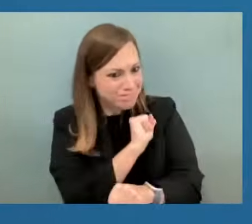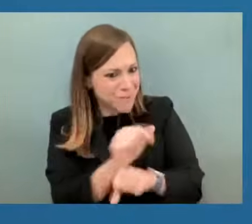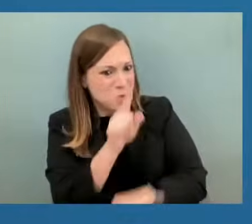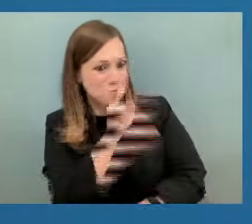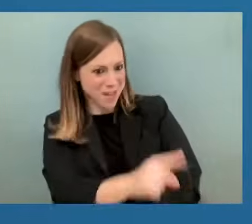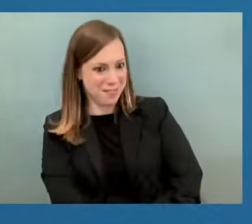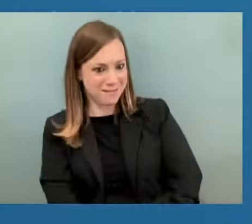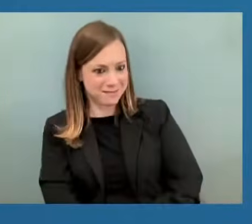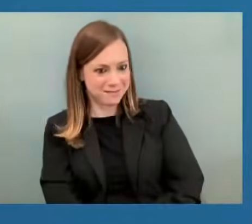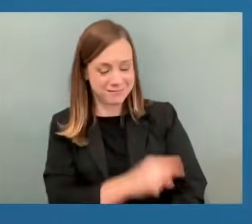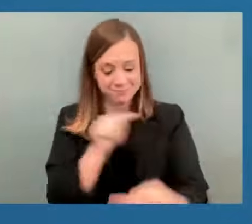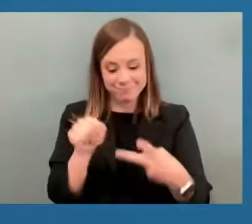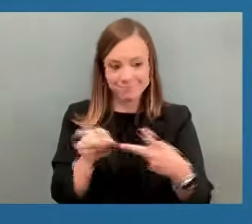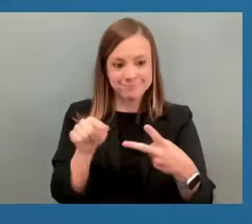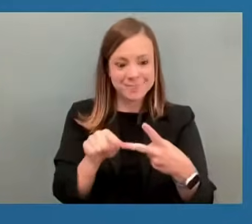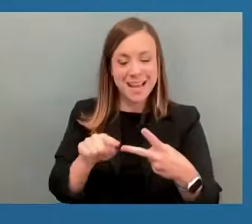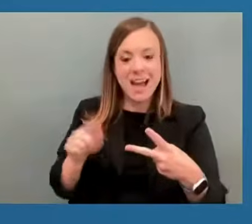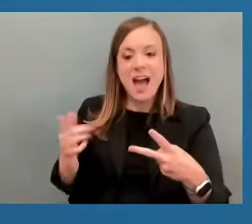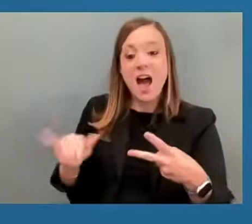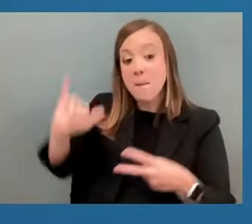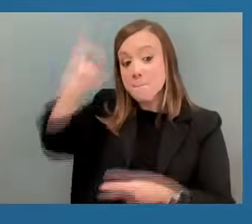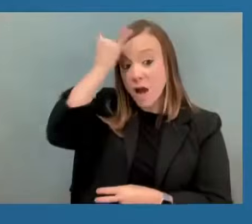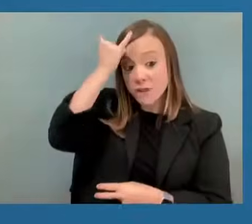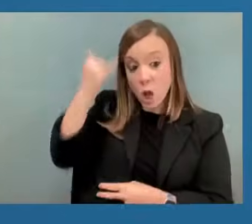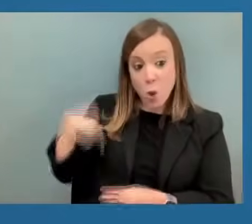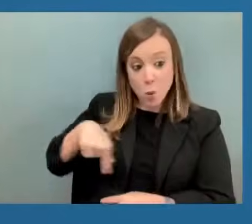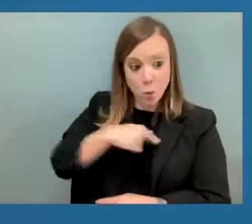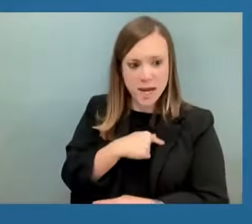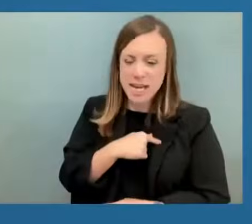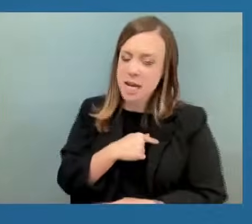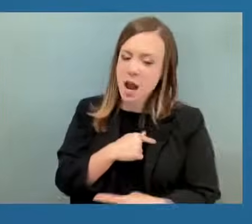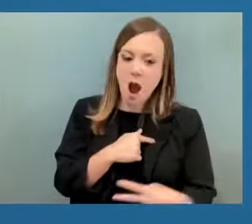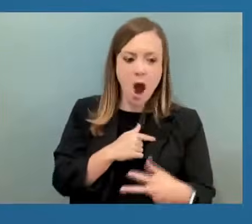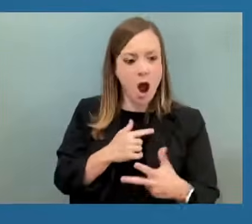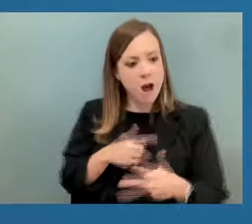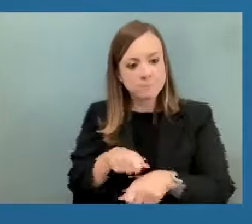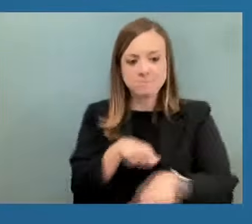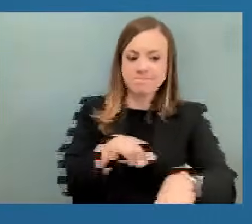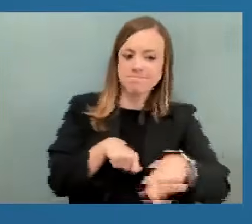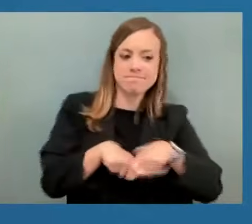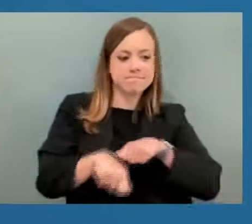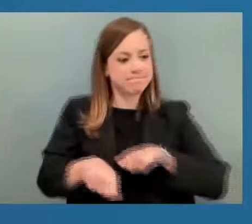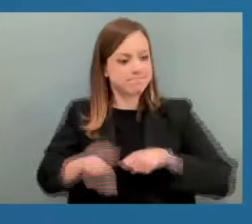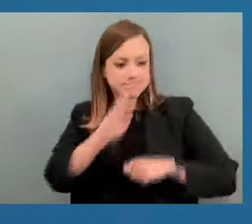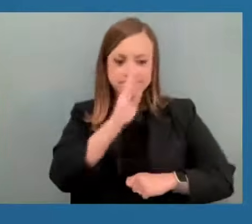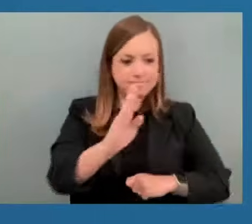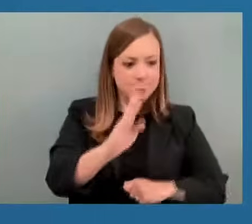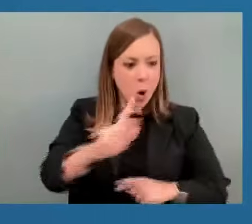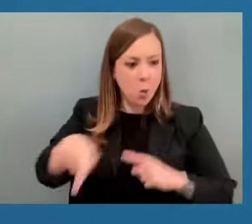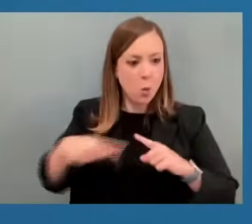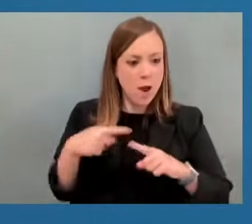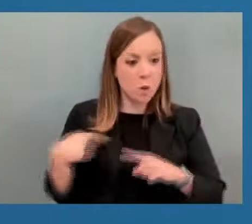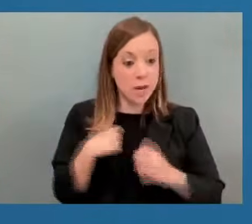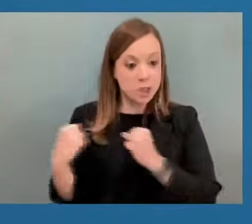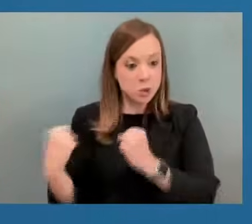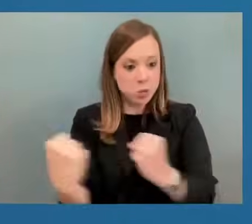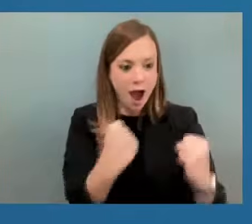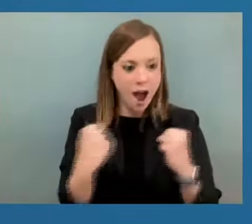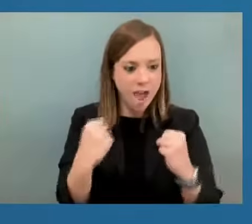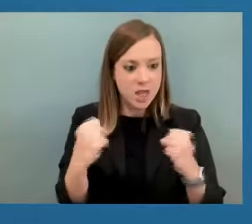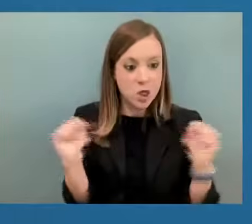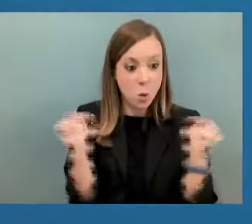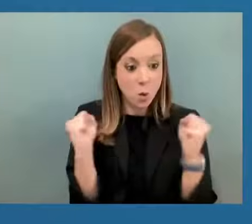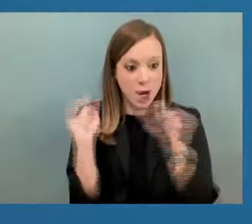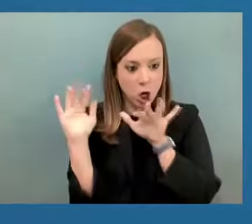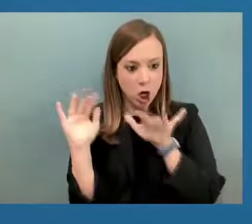with is in Buffalo, we are fearless when it comes down to driving in the winter, because what we know every time we get